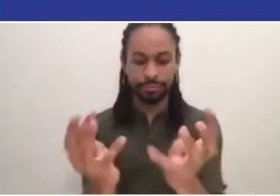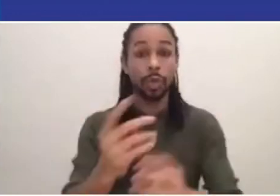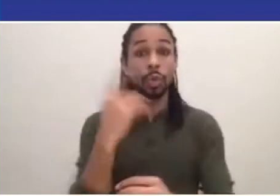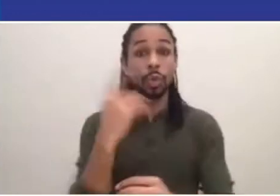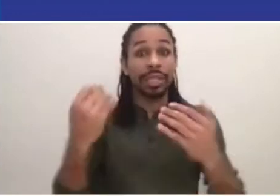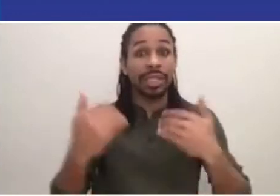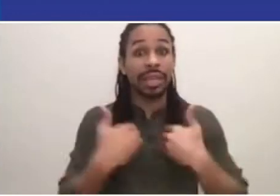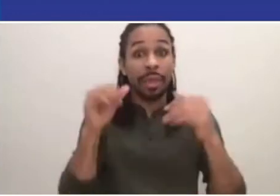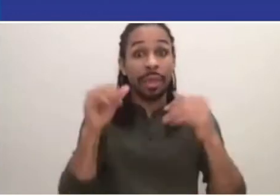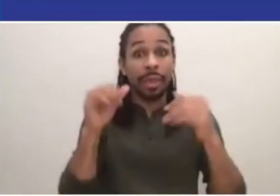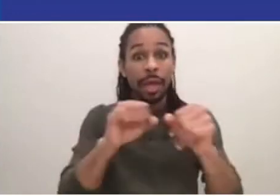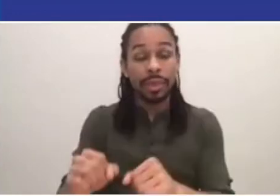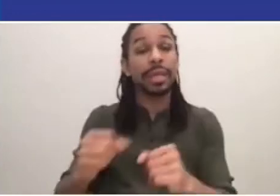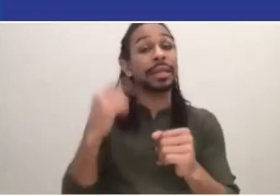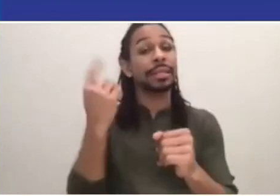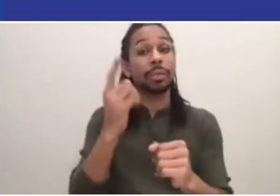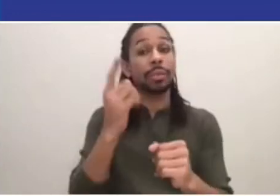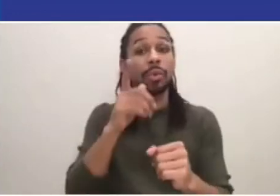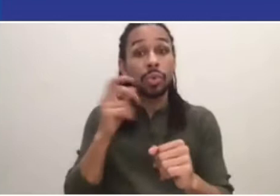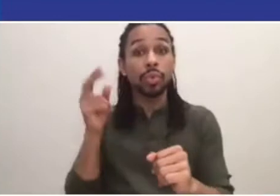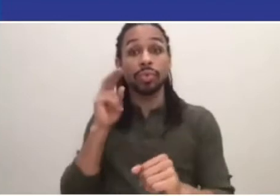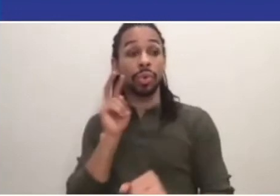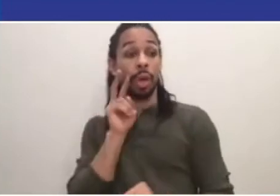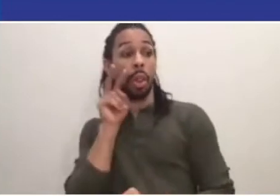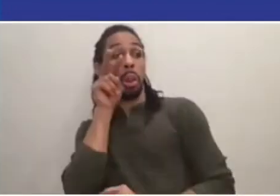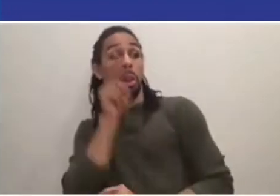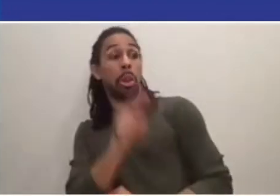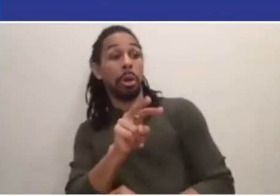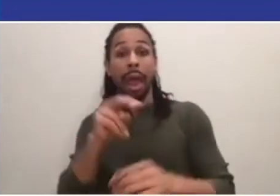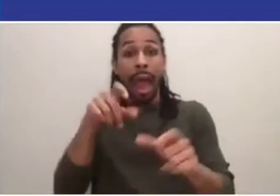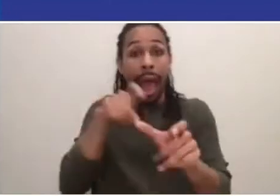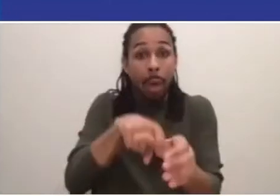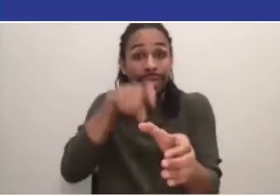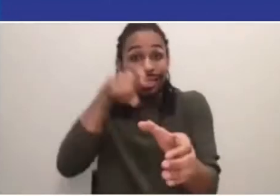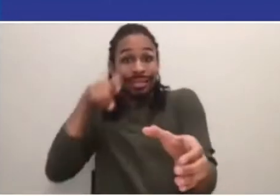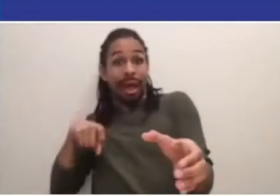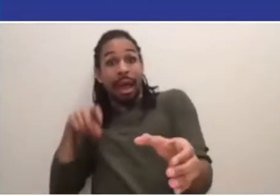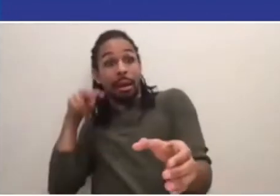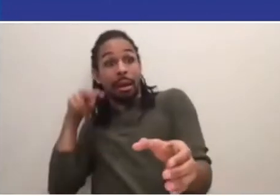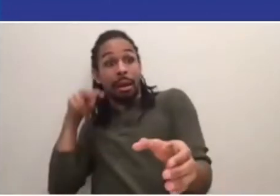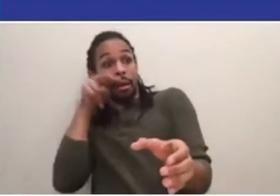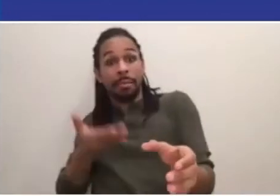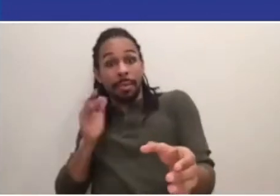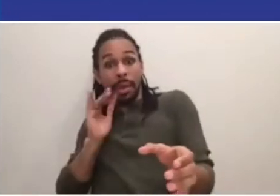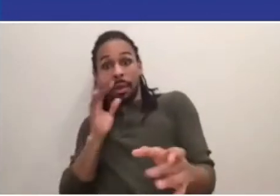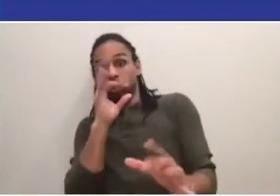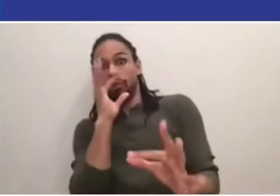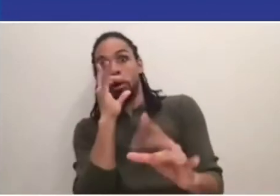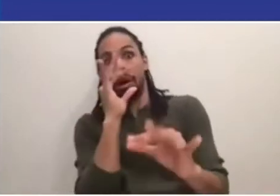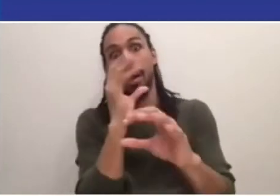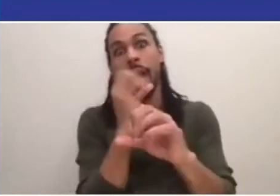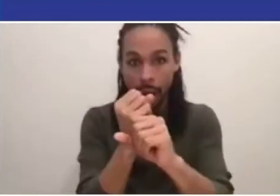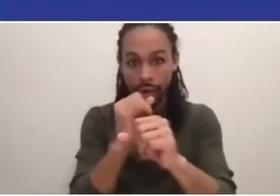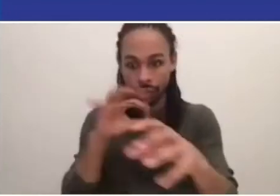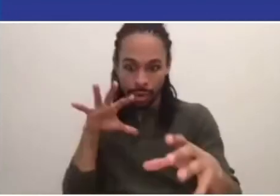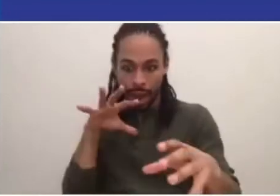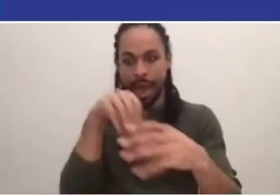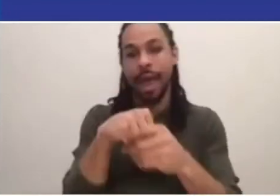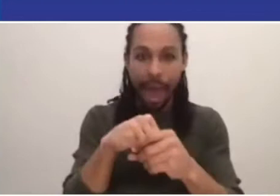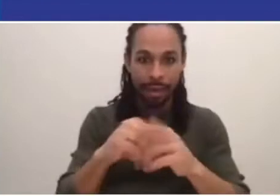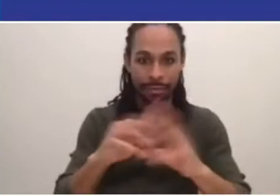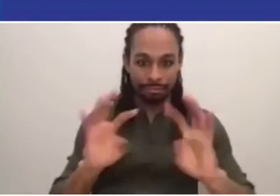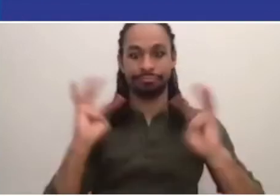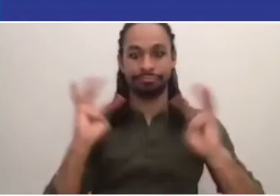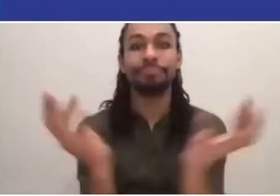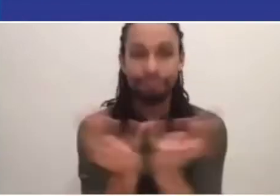an onlooker may be drawn into the action and become a performer. In addition, since there is no